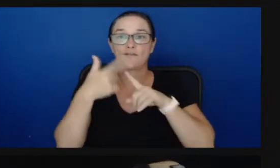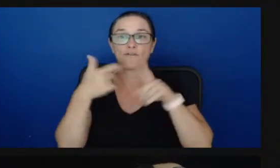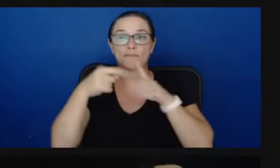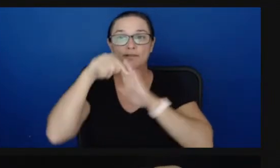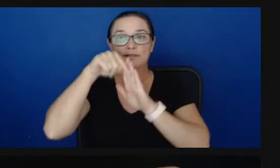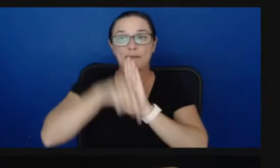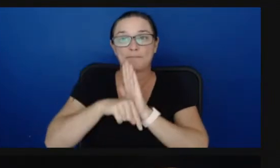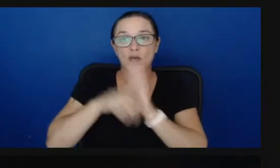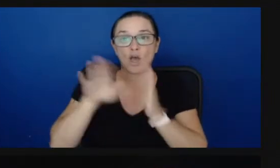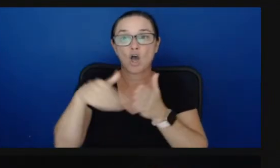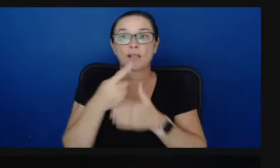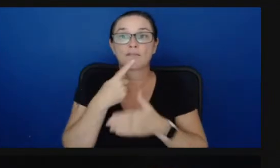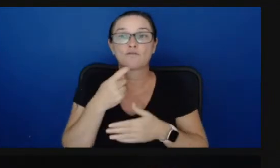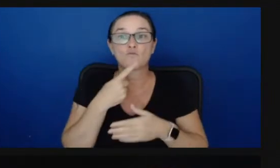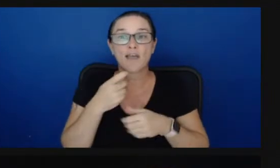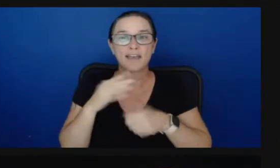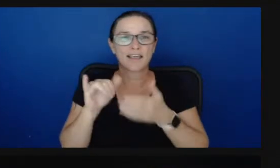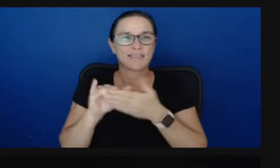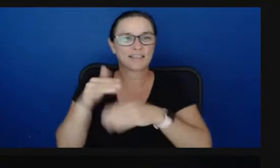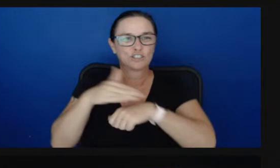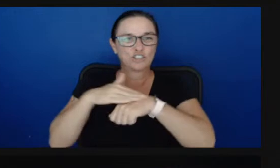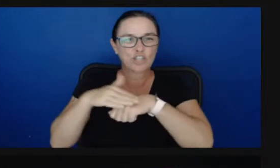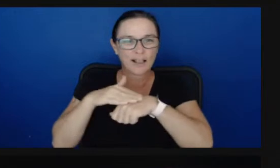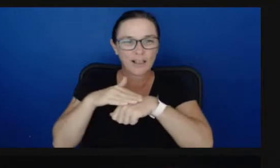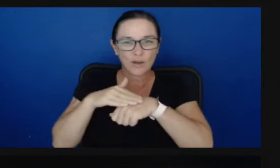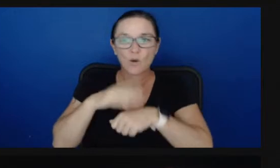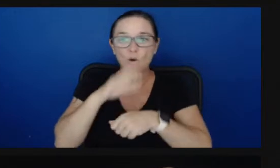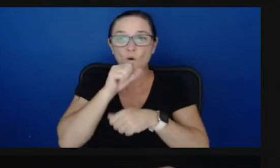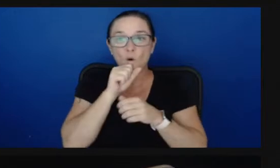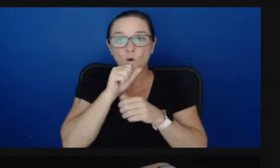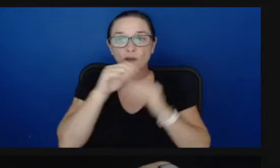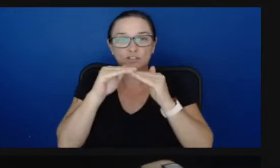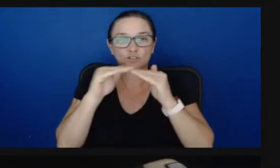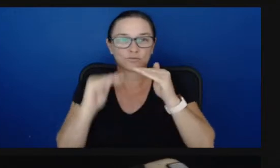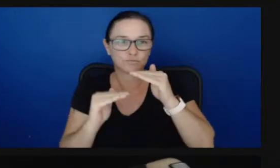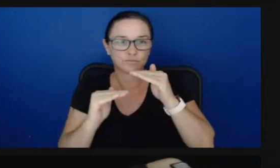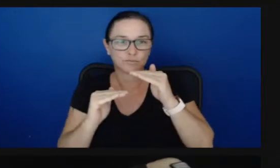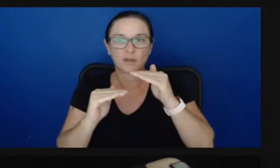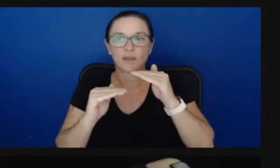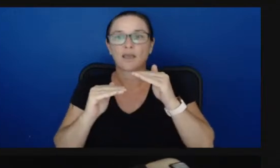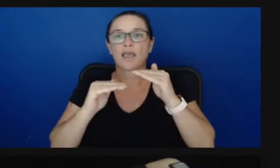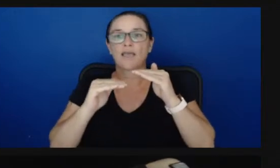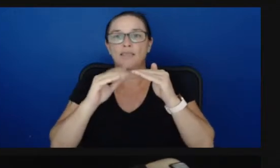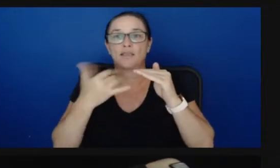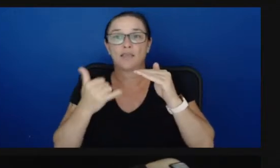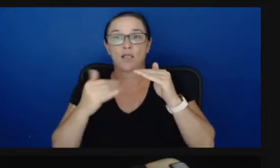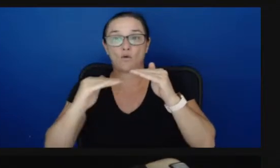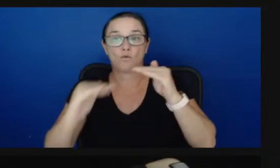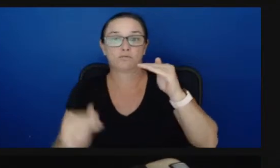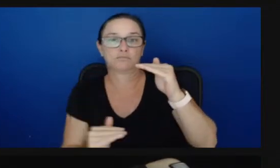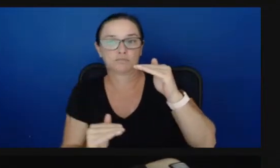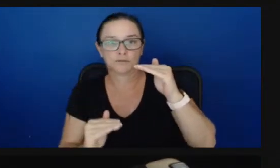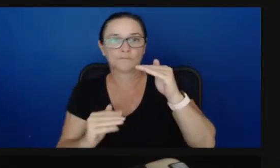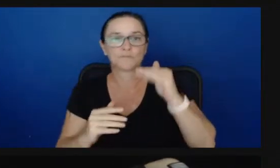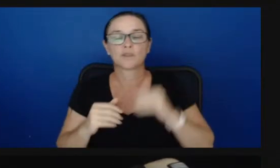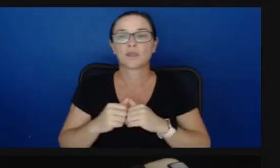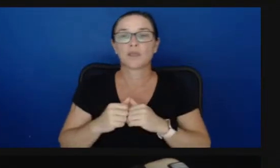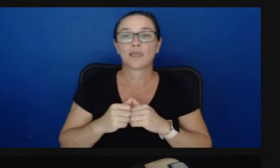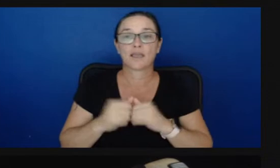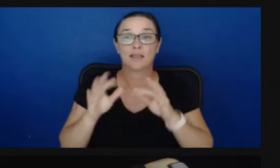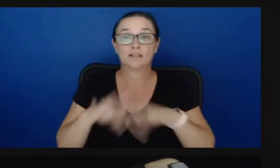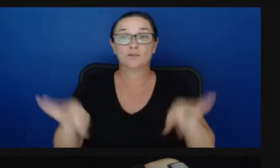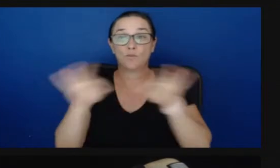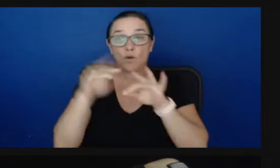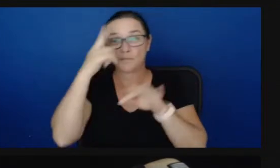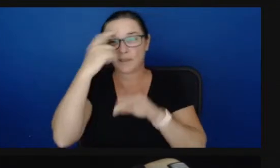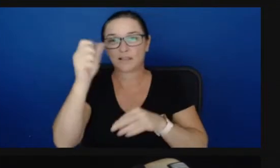red stuff is the shallowest, orange is slightly deeper, and then blue is the deepest from there. So the reason this is important is because of the Southwest Rift